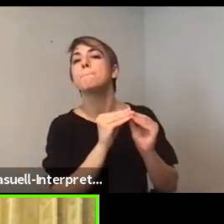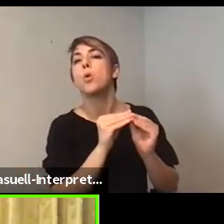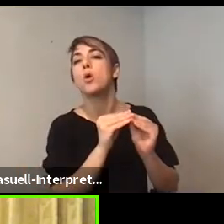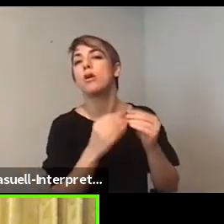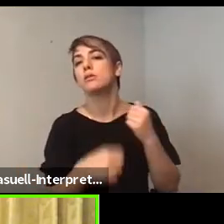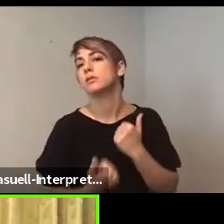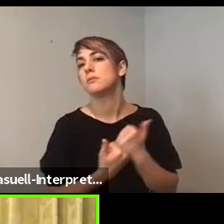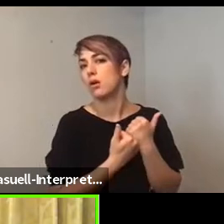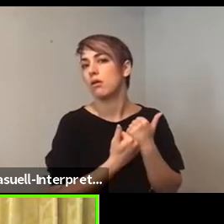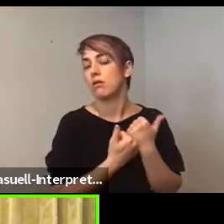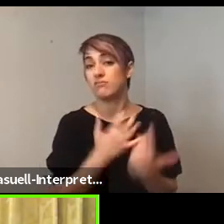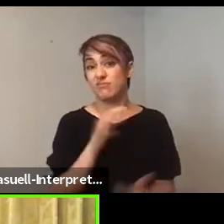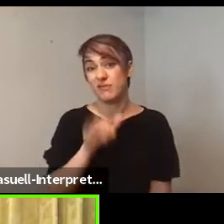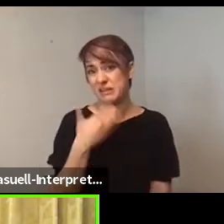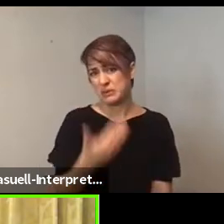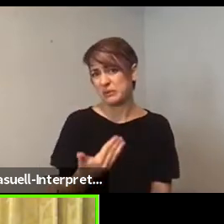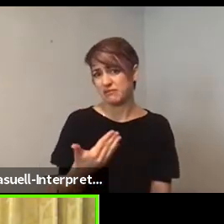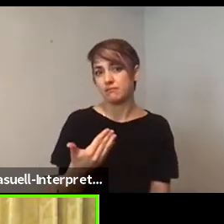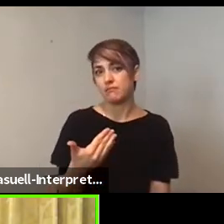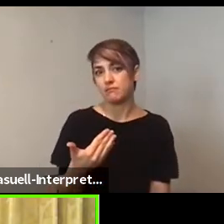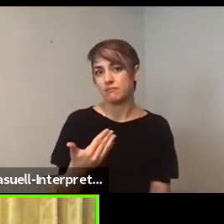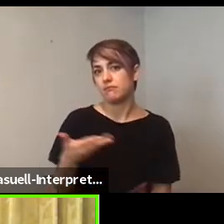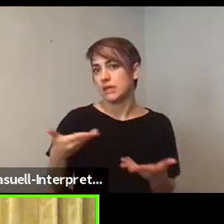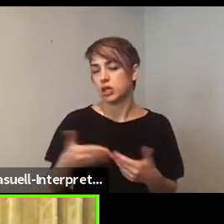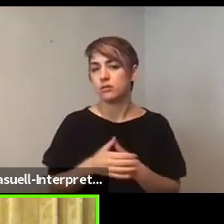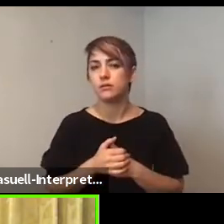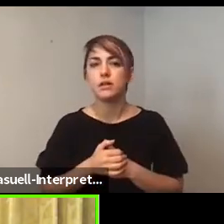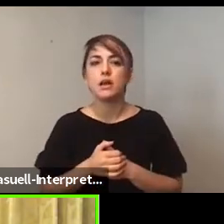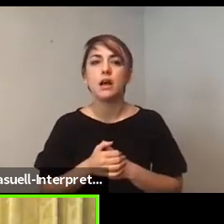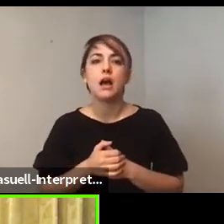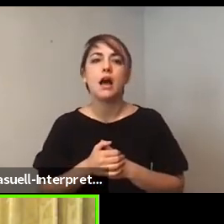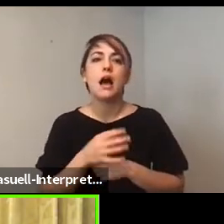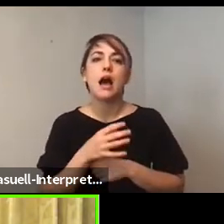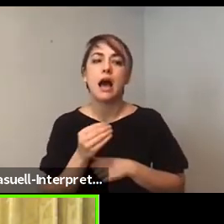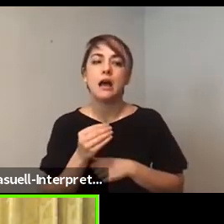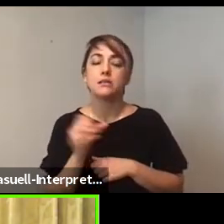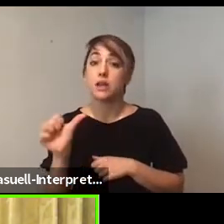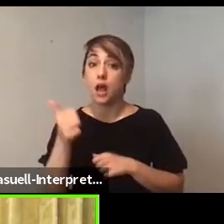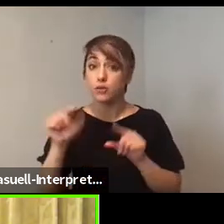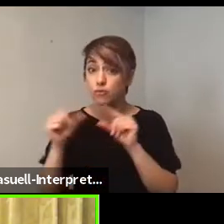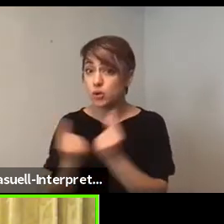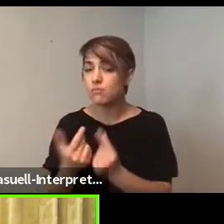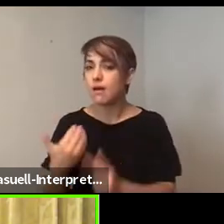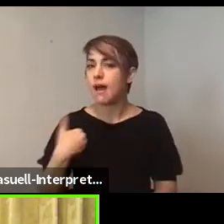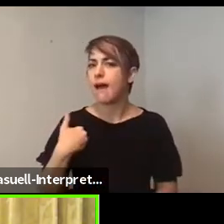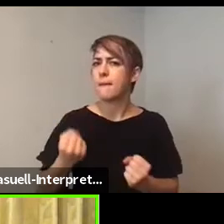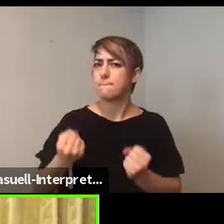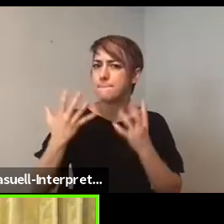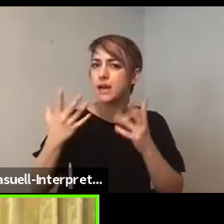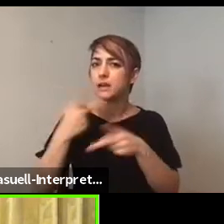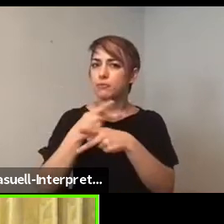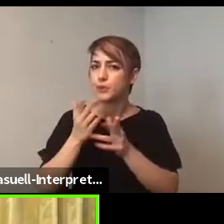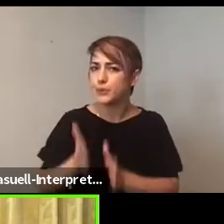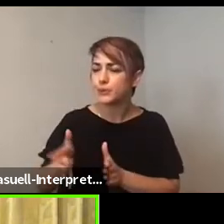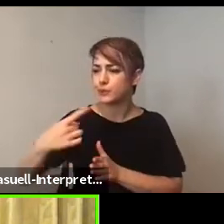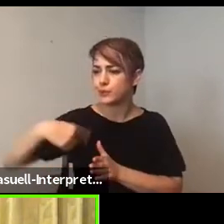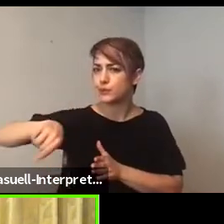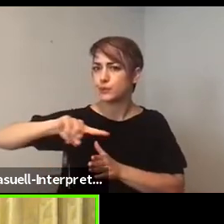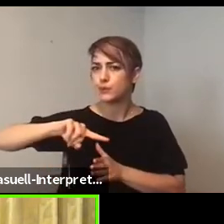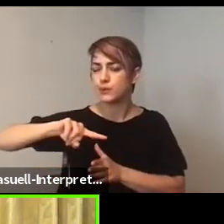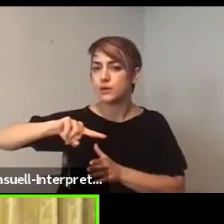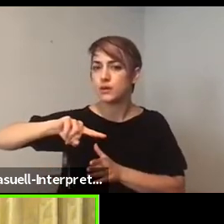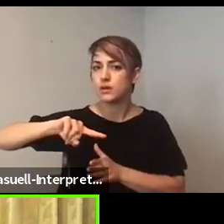another group is about a bunch of big, huge producers who are also